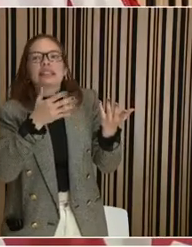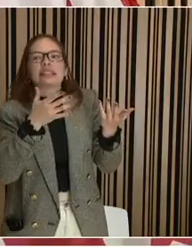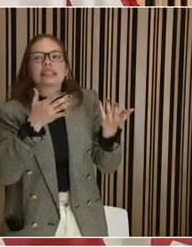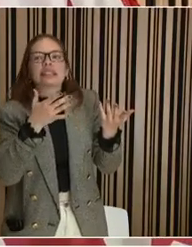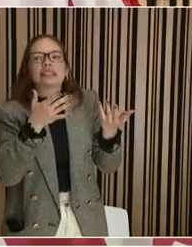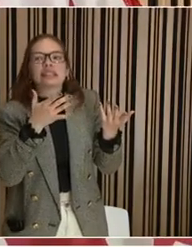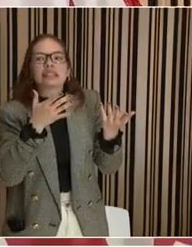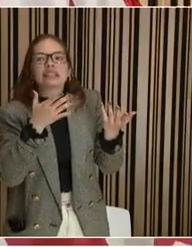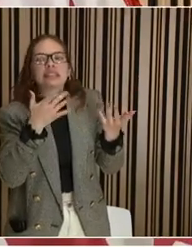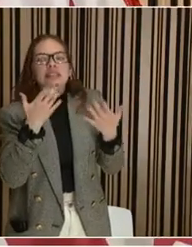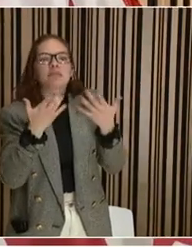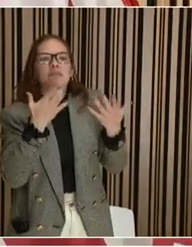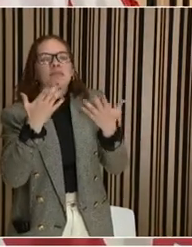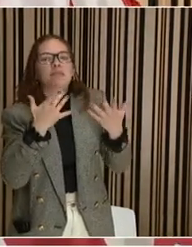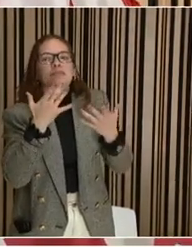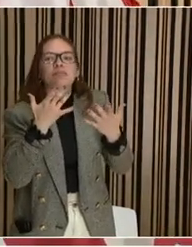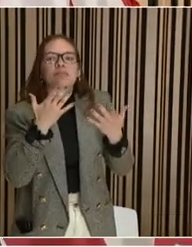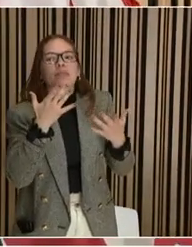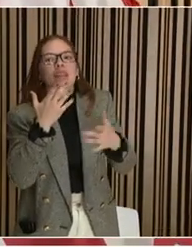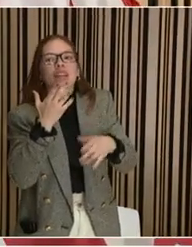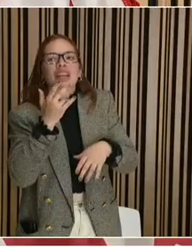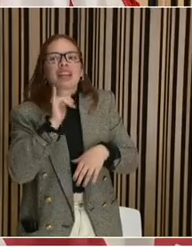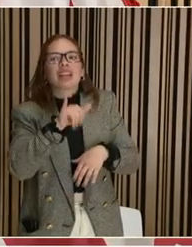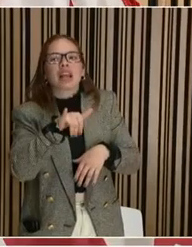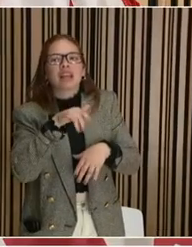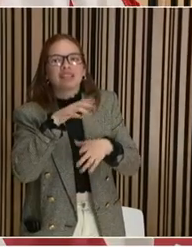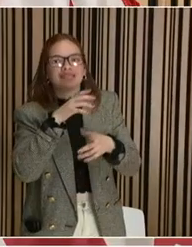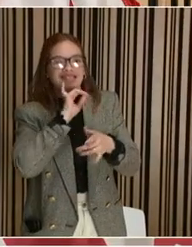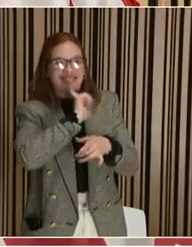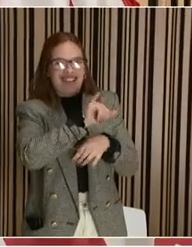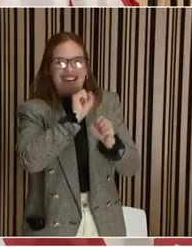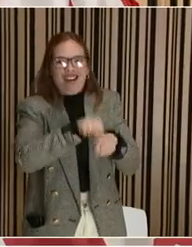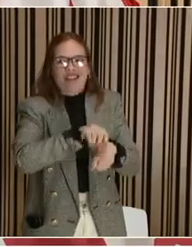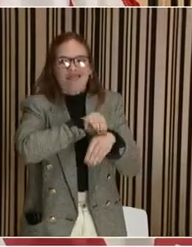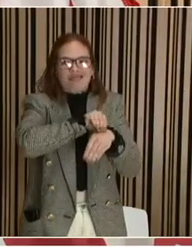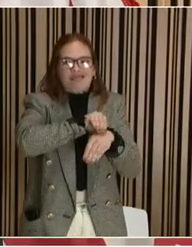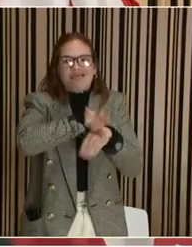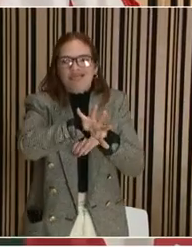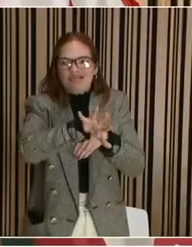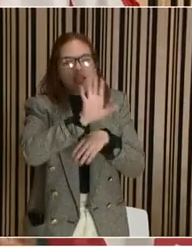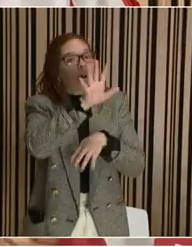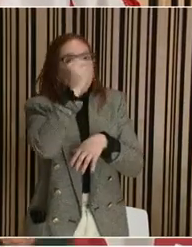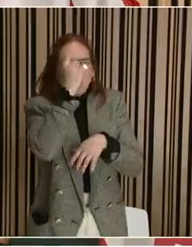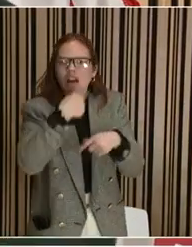implicated by these allegations, and we are following them with fidelity.